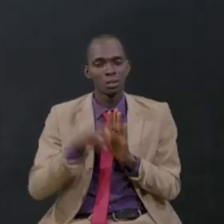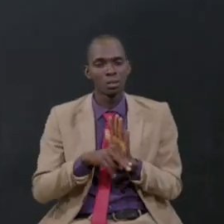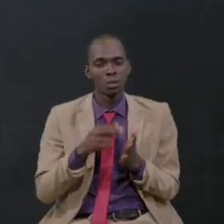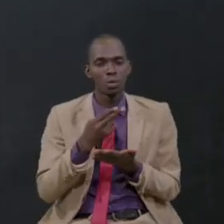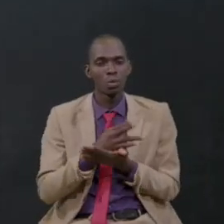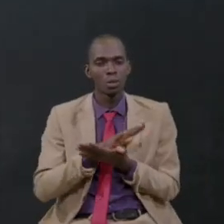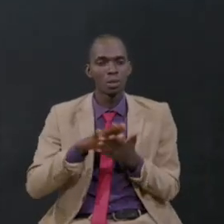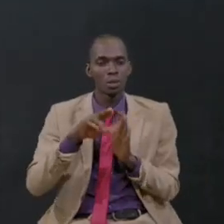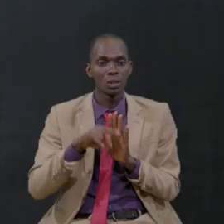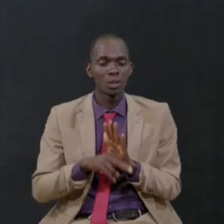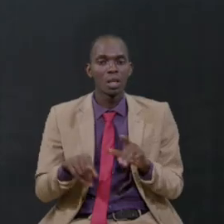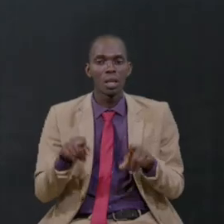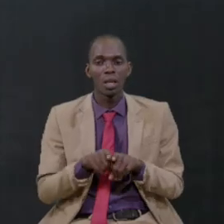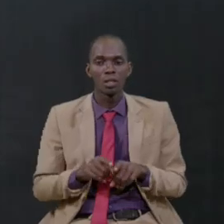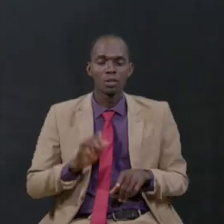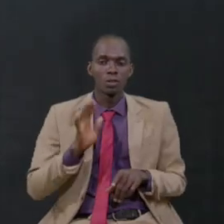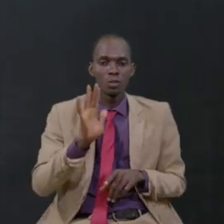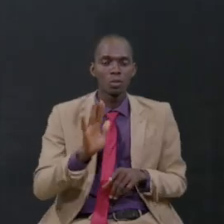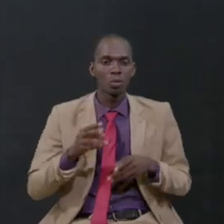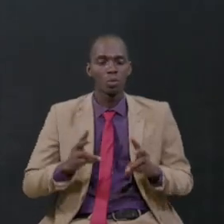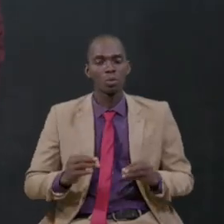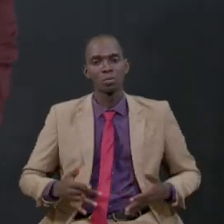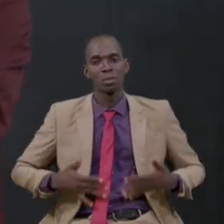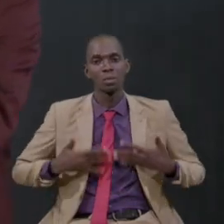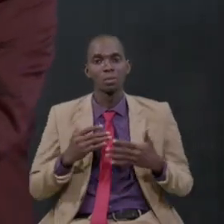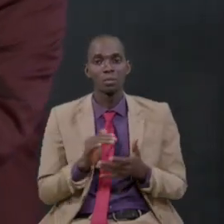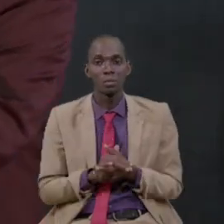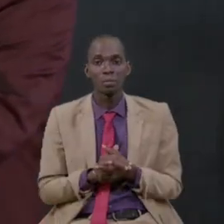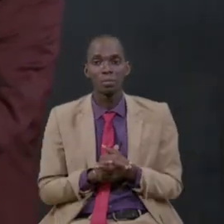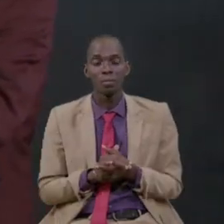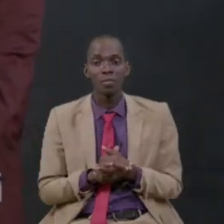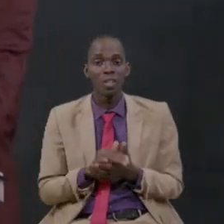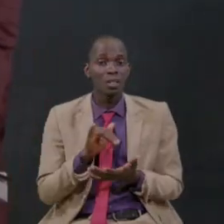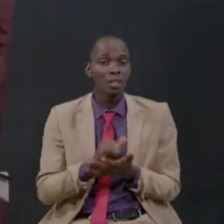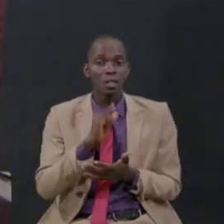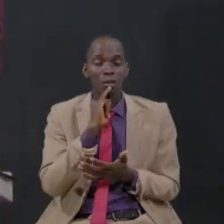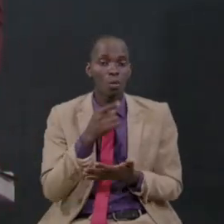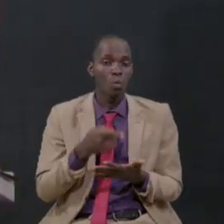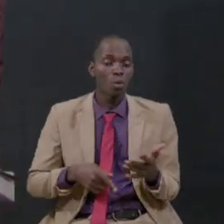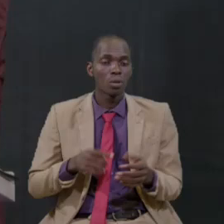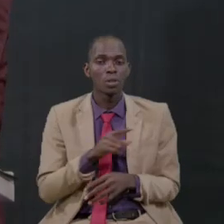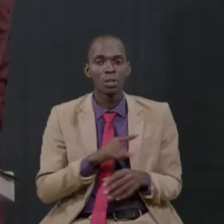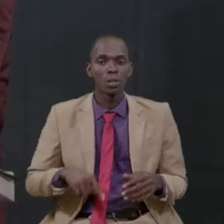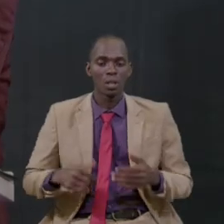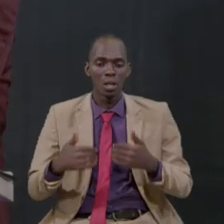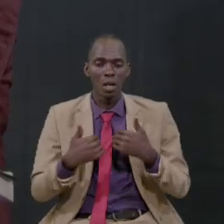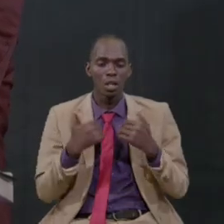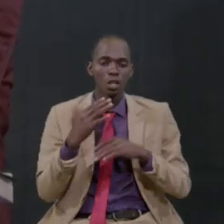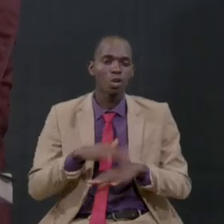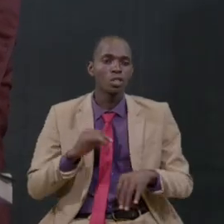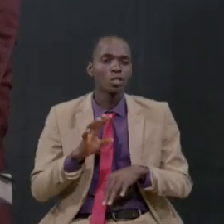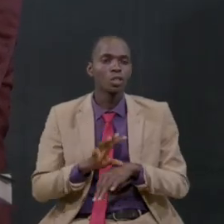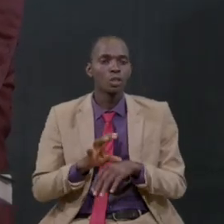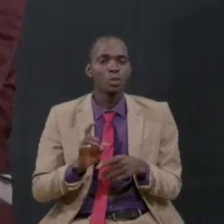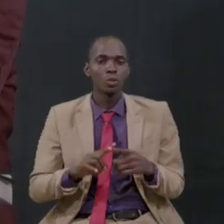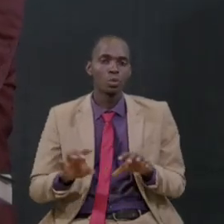as lifestyle. And that's what the Lord has called the church to do. That the